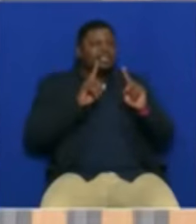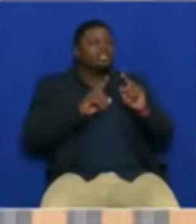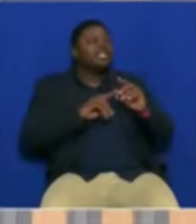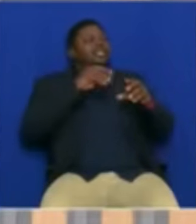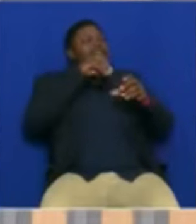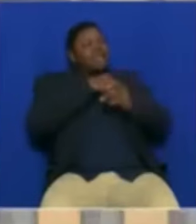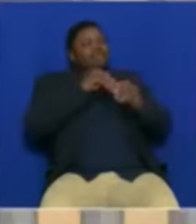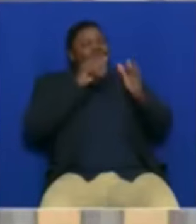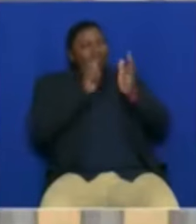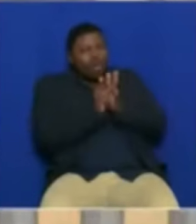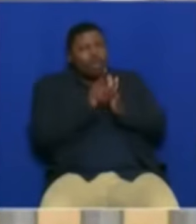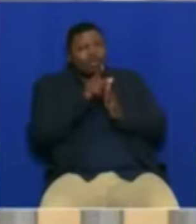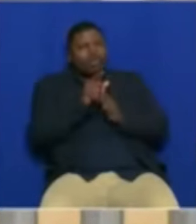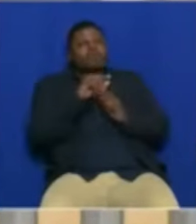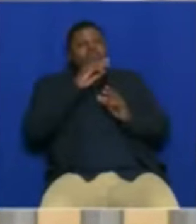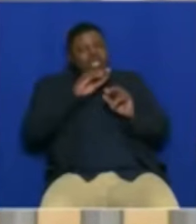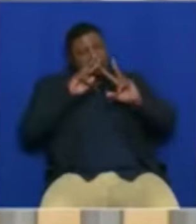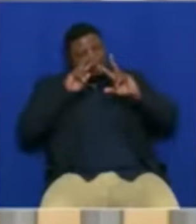In law, sir, look,